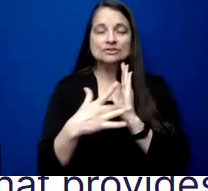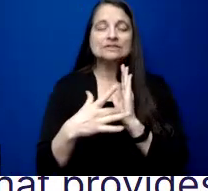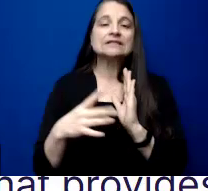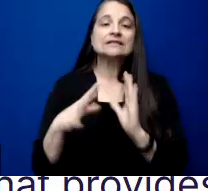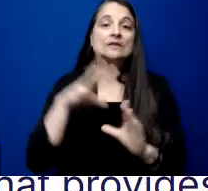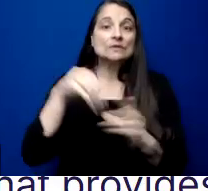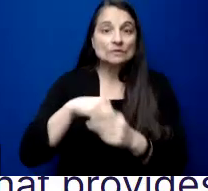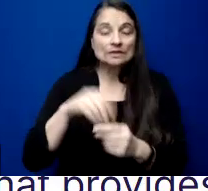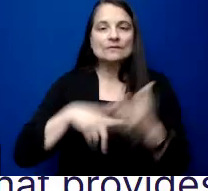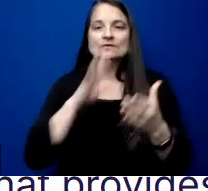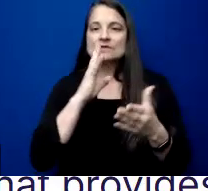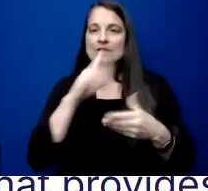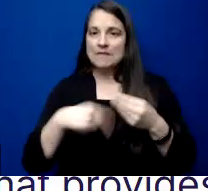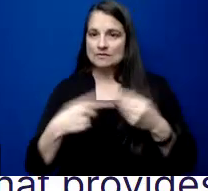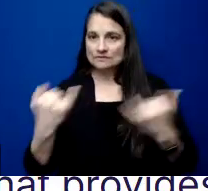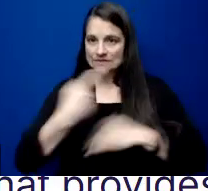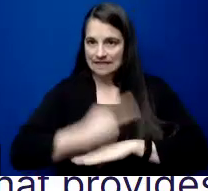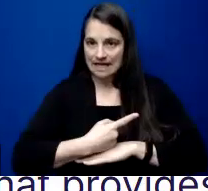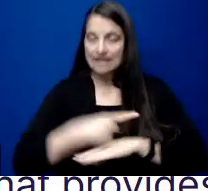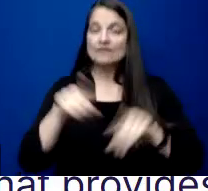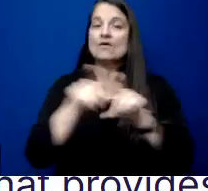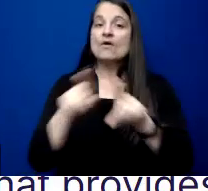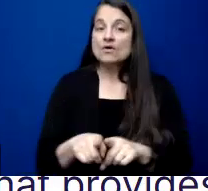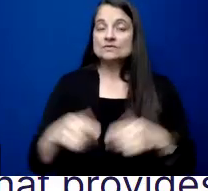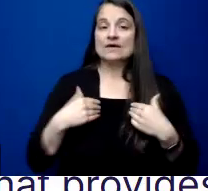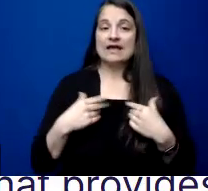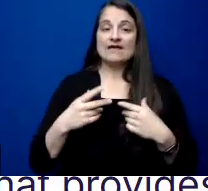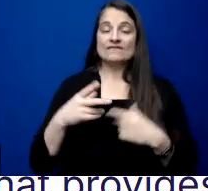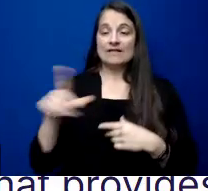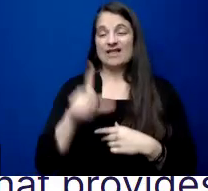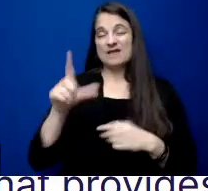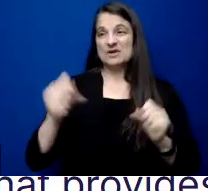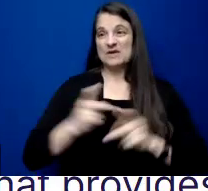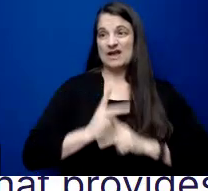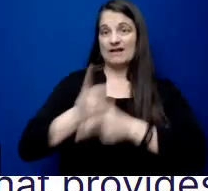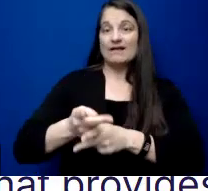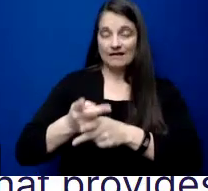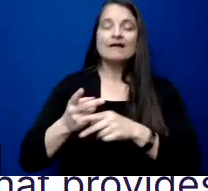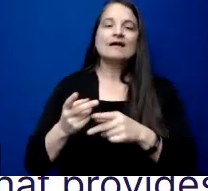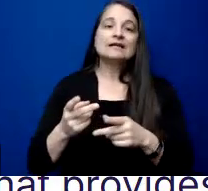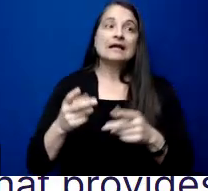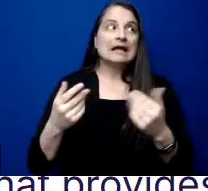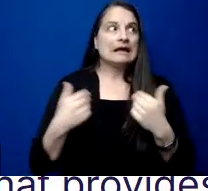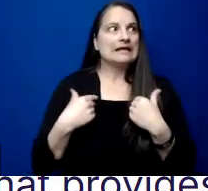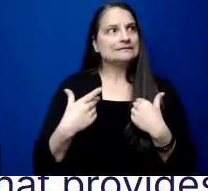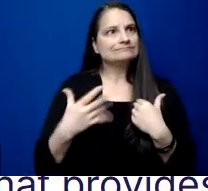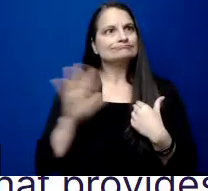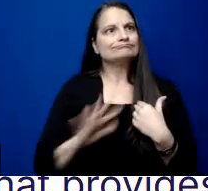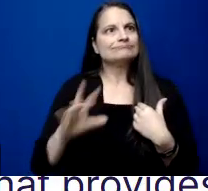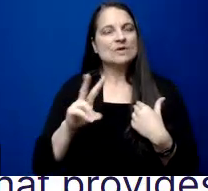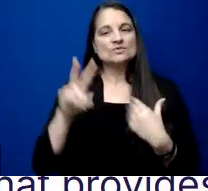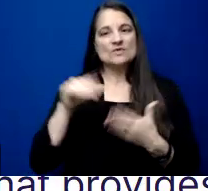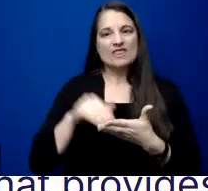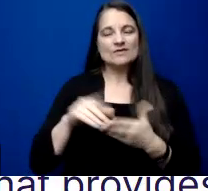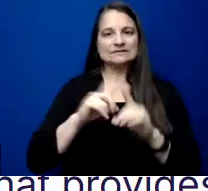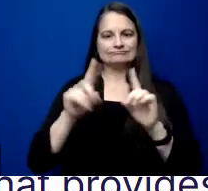technology we'll talk about today. We also maintain a lending library that has close to, at this point, I think 2,000 different pieces of assistive